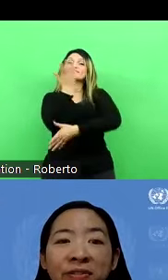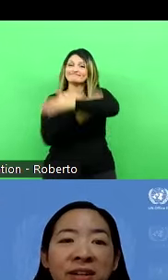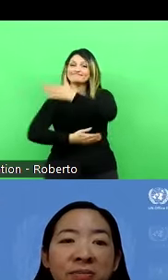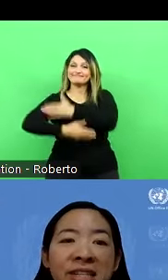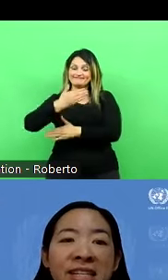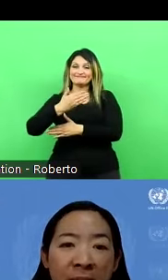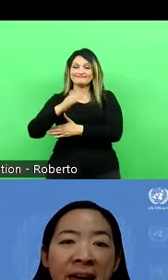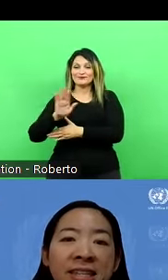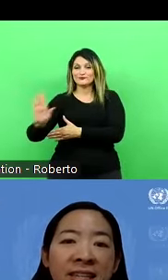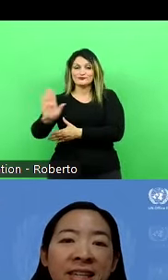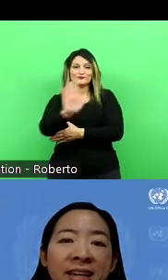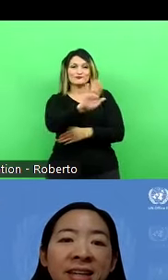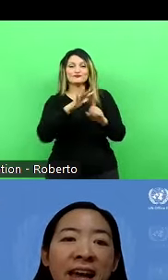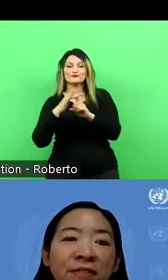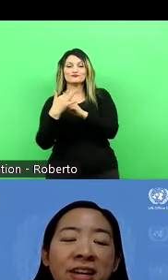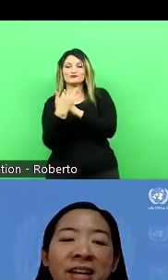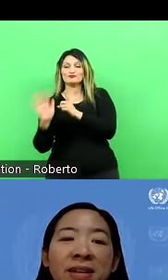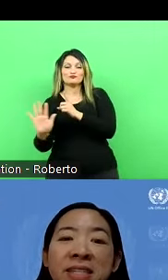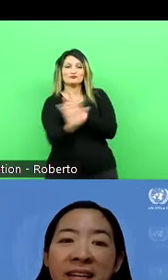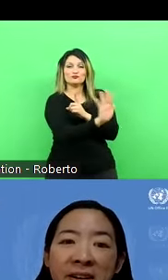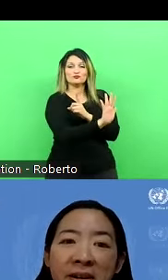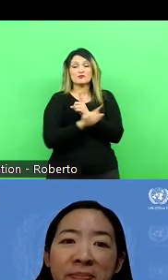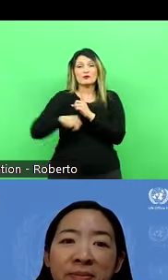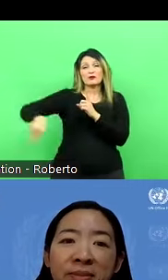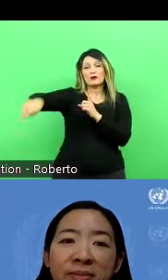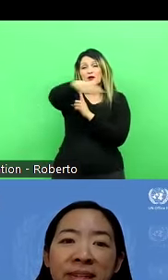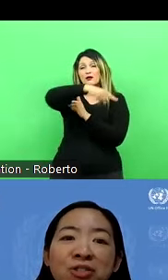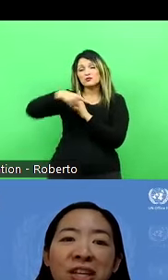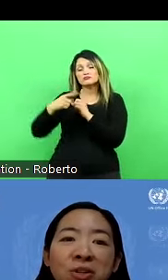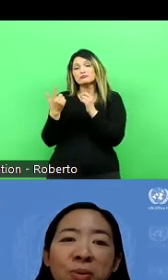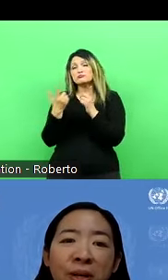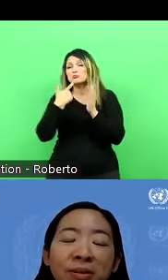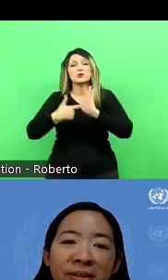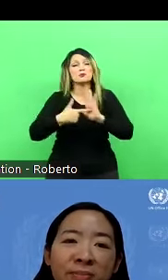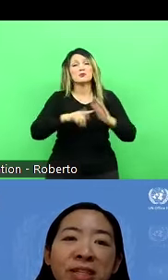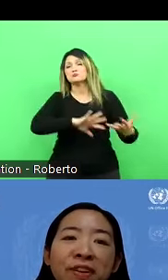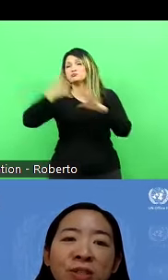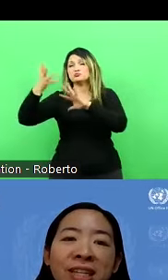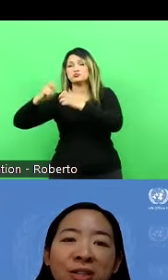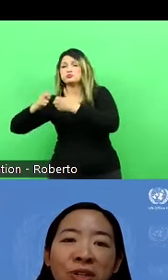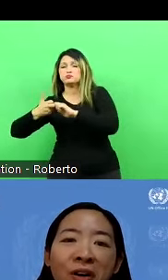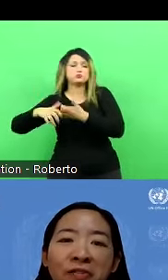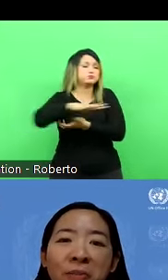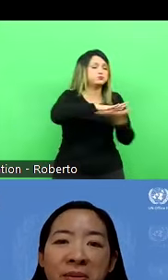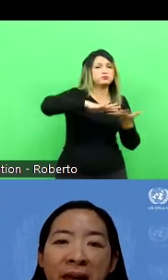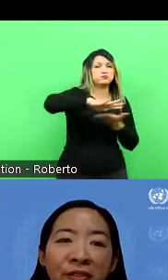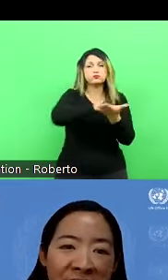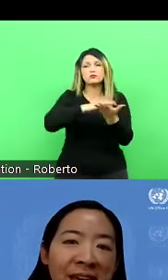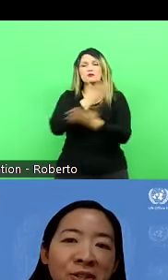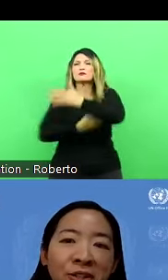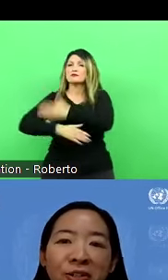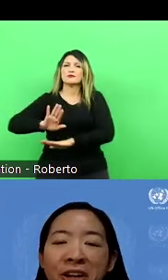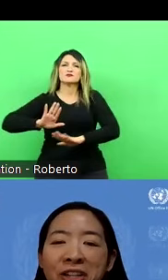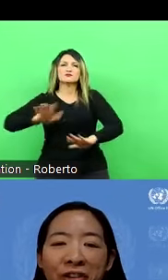level of resilience capacity and have limited, less chance or more difficulty to recover from the impact